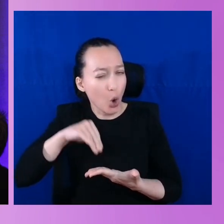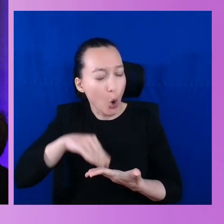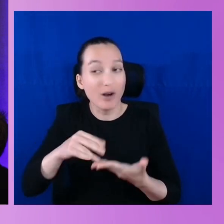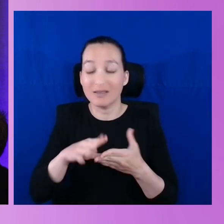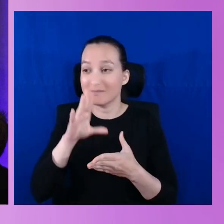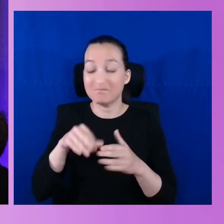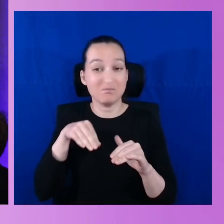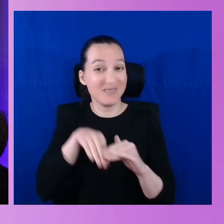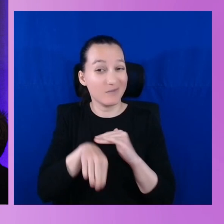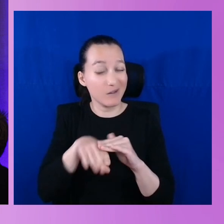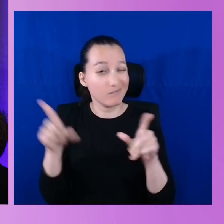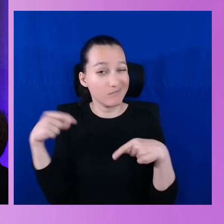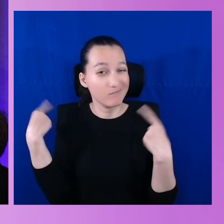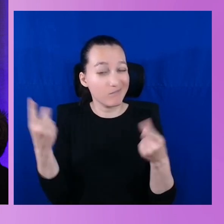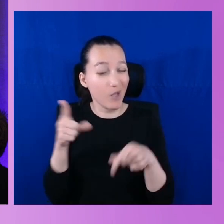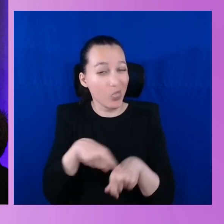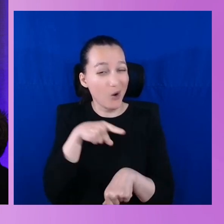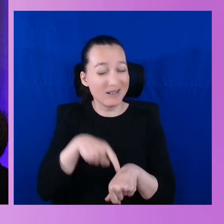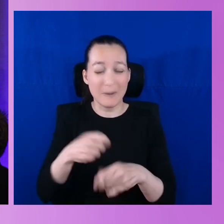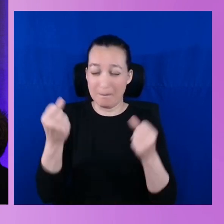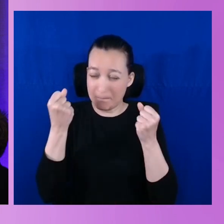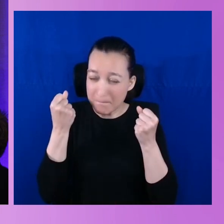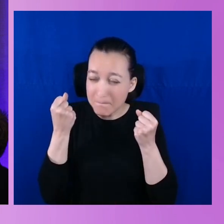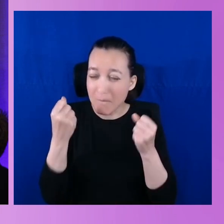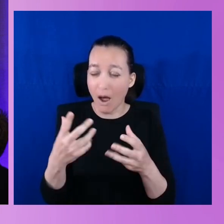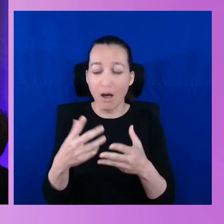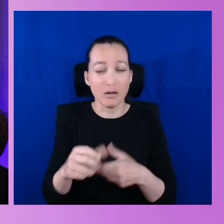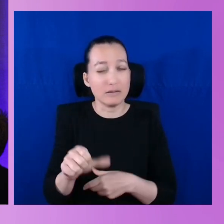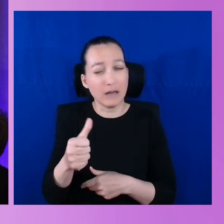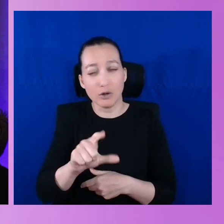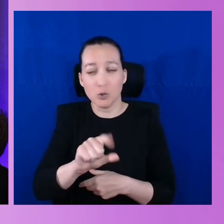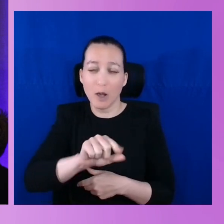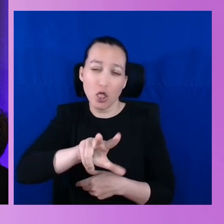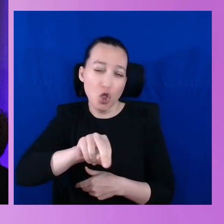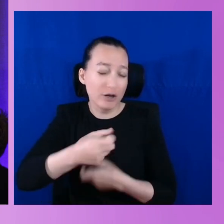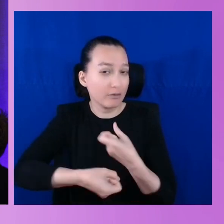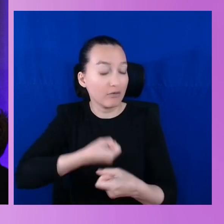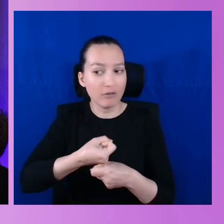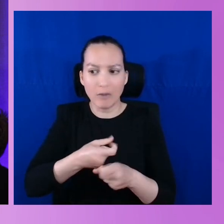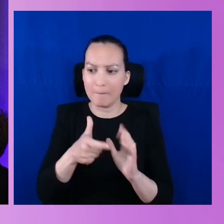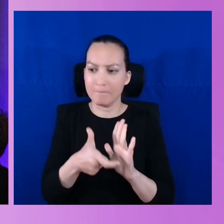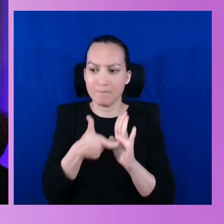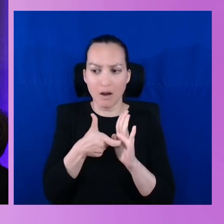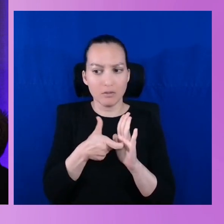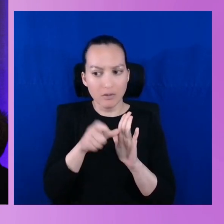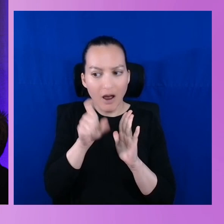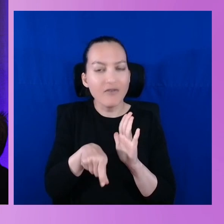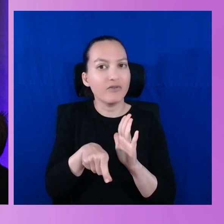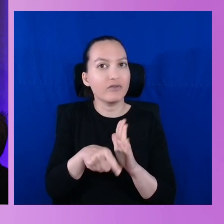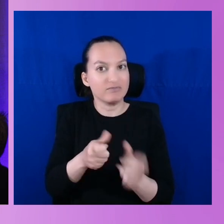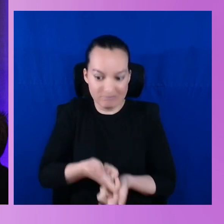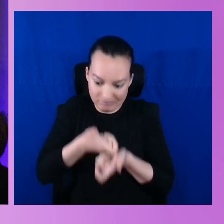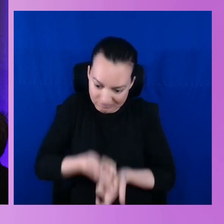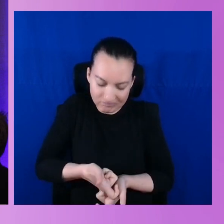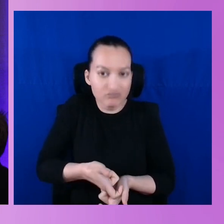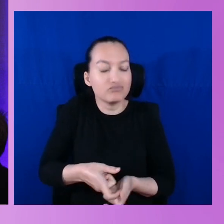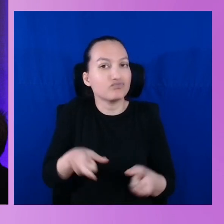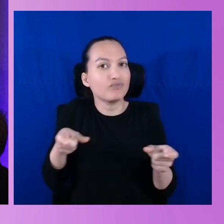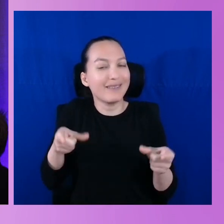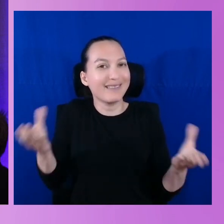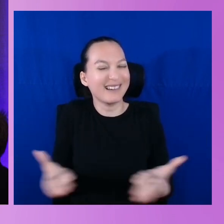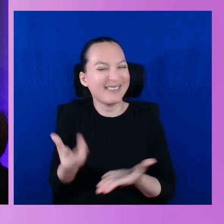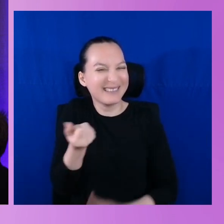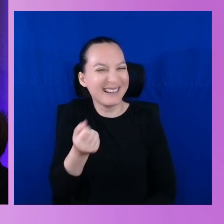around a long time, decades and decades. It became a mandatory compulsory compliance regulation here in the